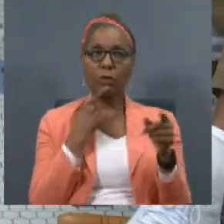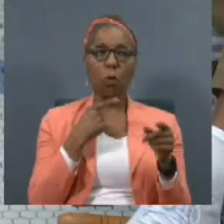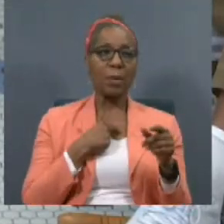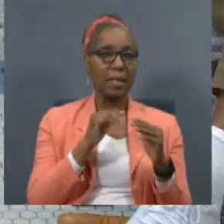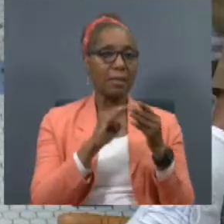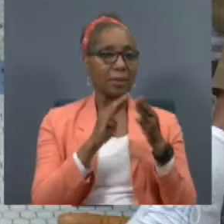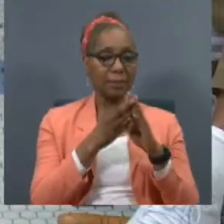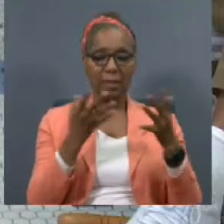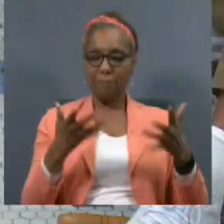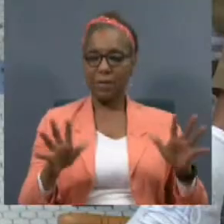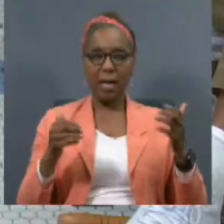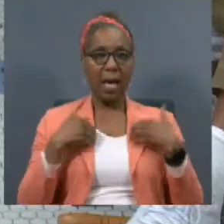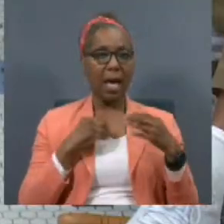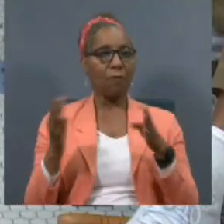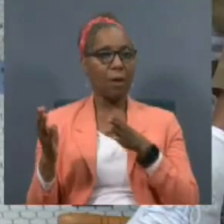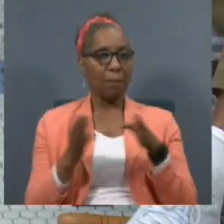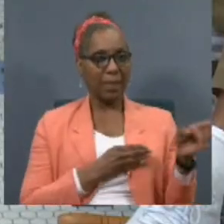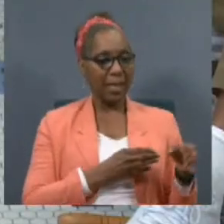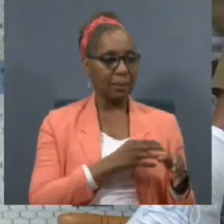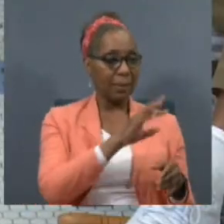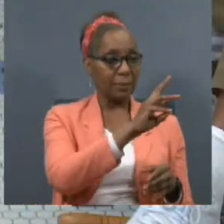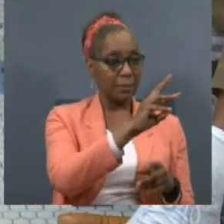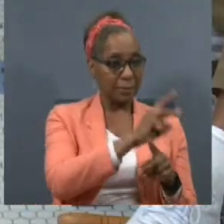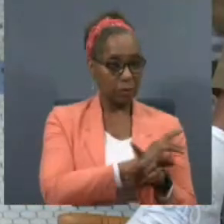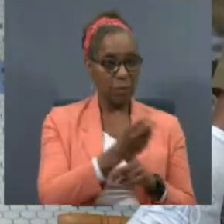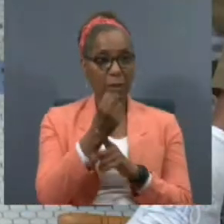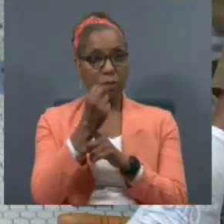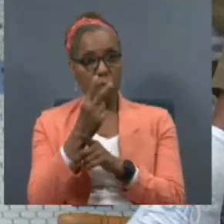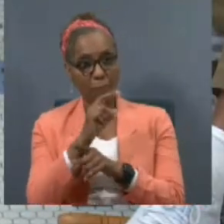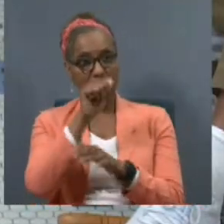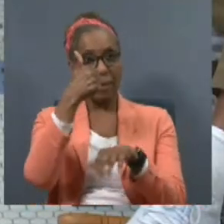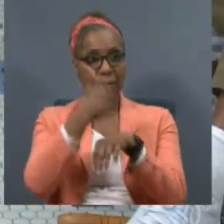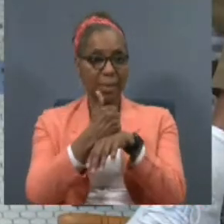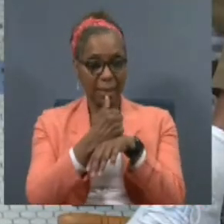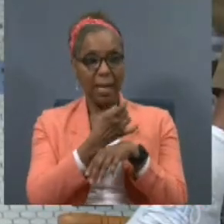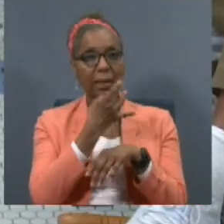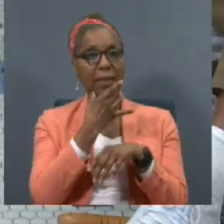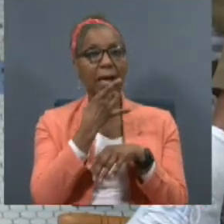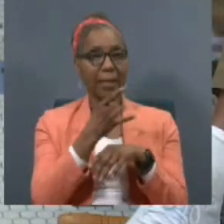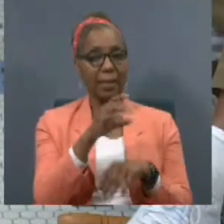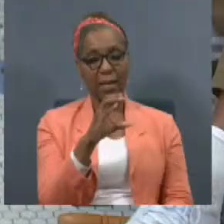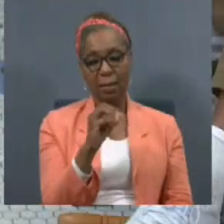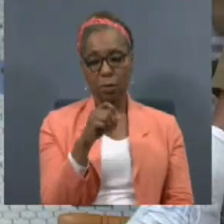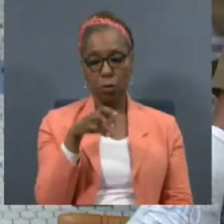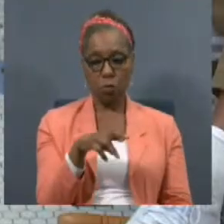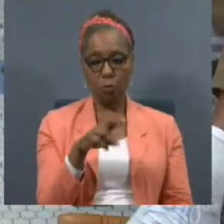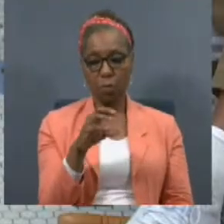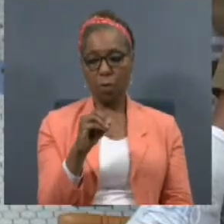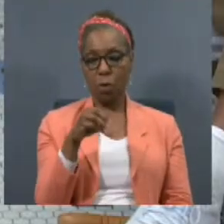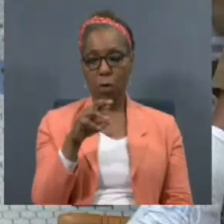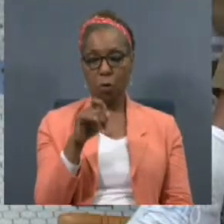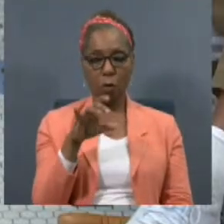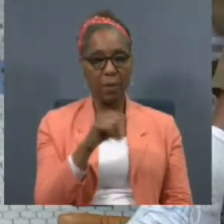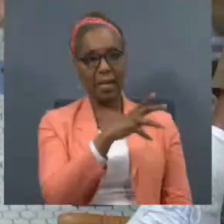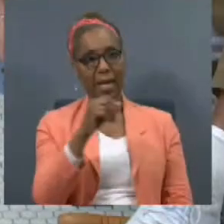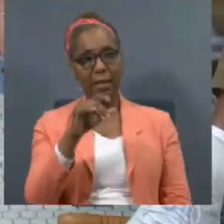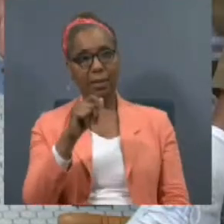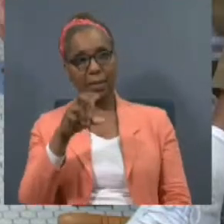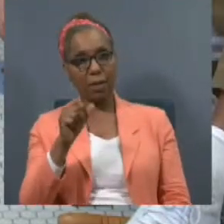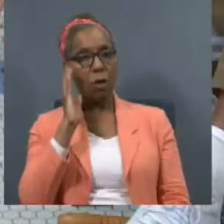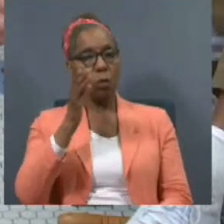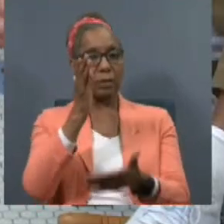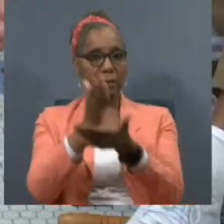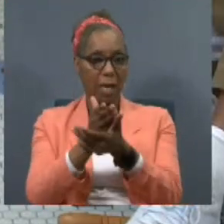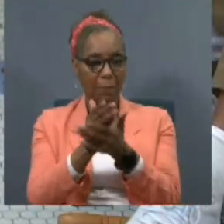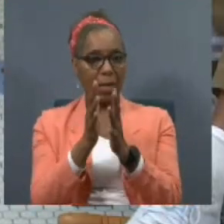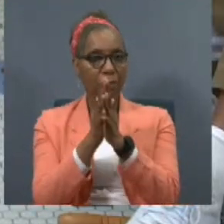already has plans within the next 6 to 12 months to put a traffic light at Cooper Orbit in Canis. That is going to stop the